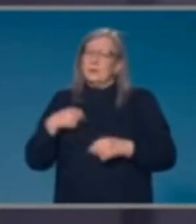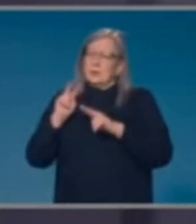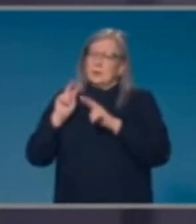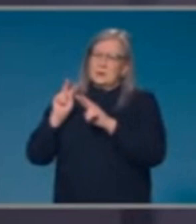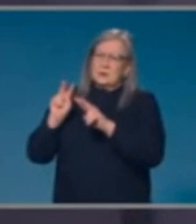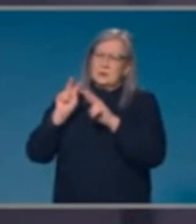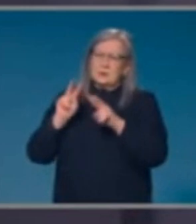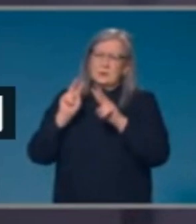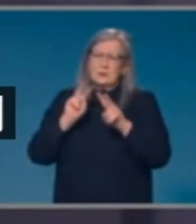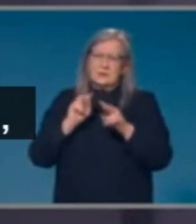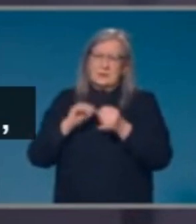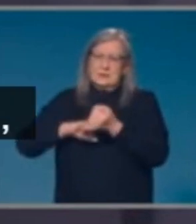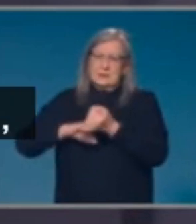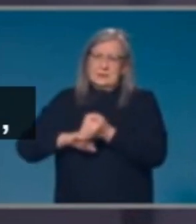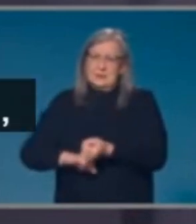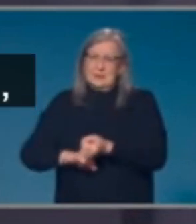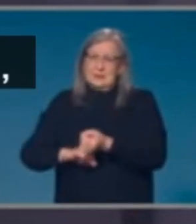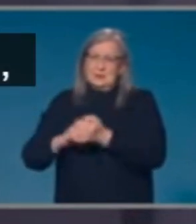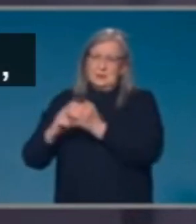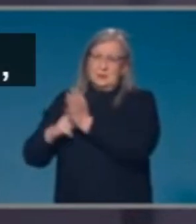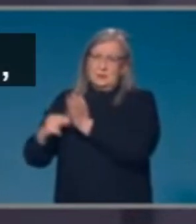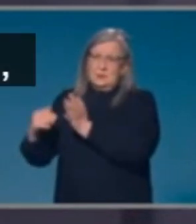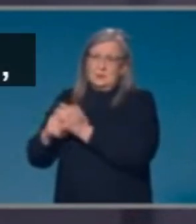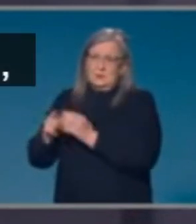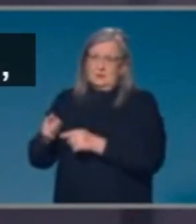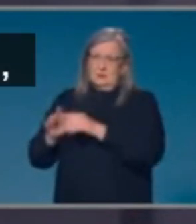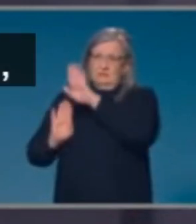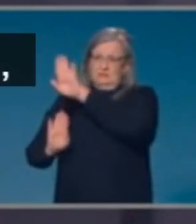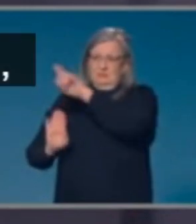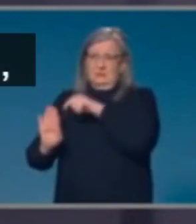not had any cases since last year, there is very good